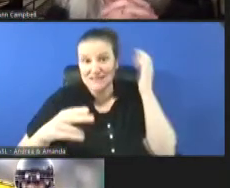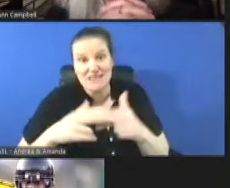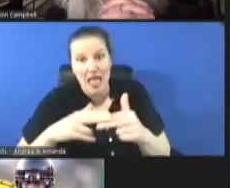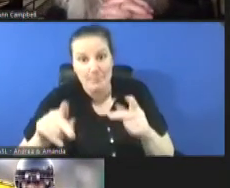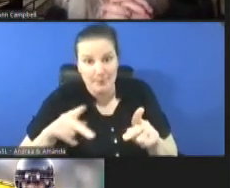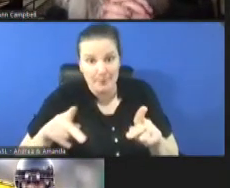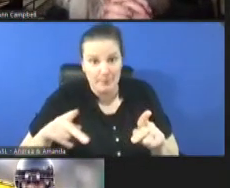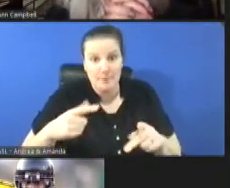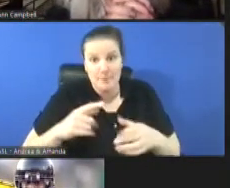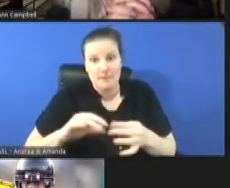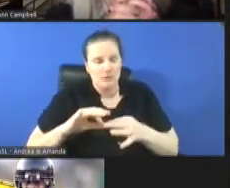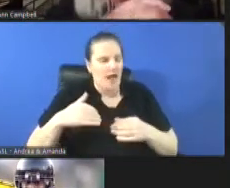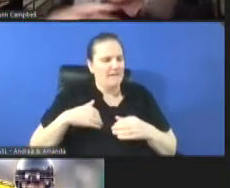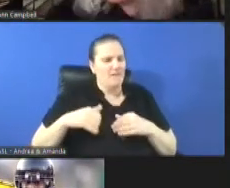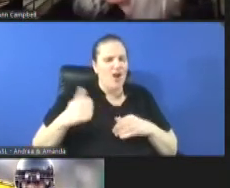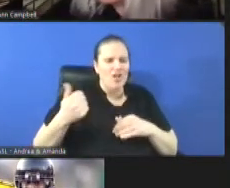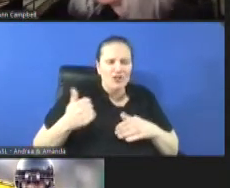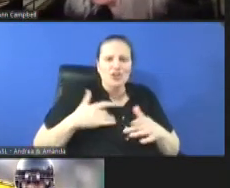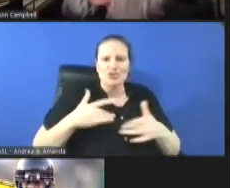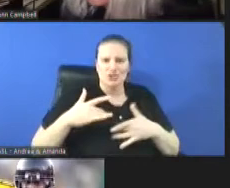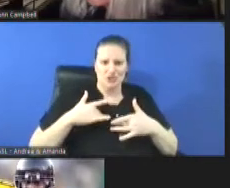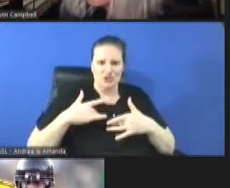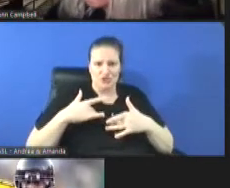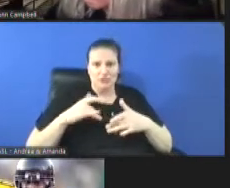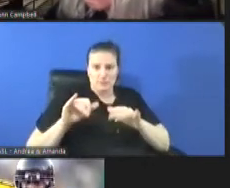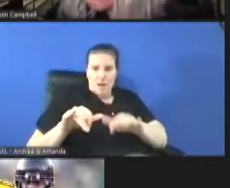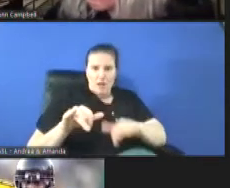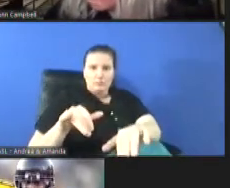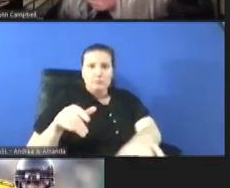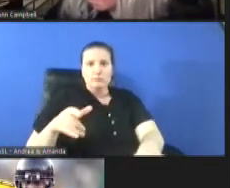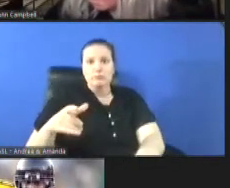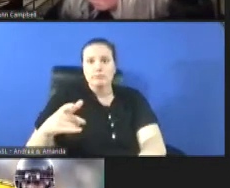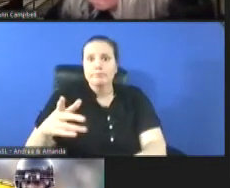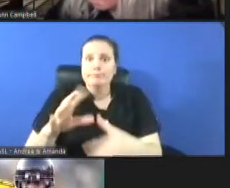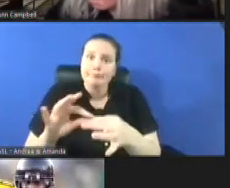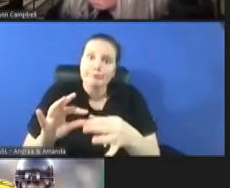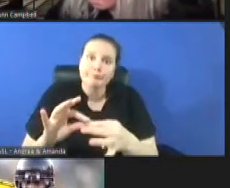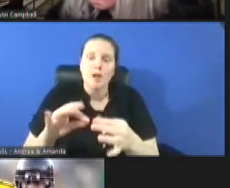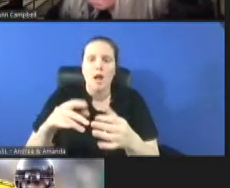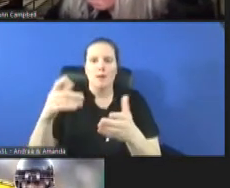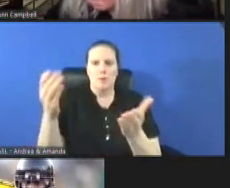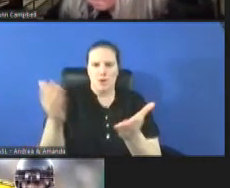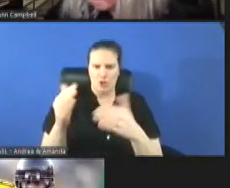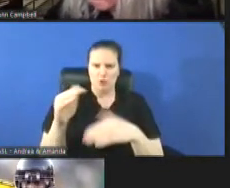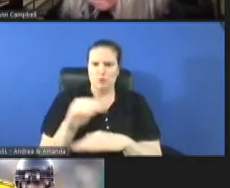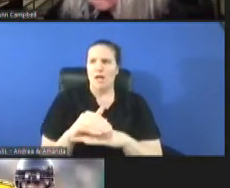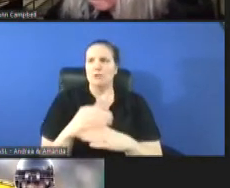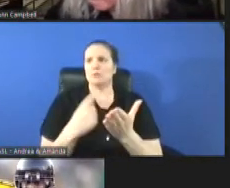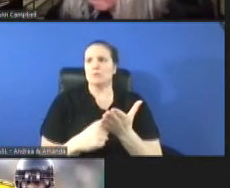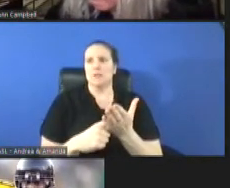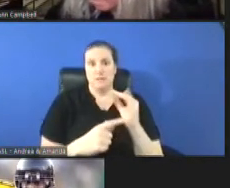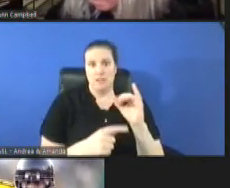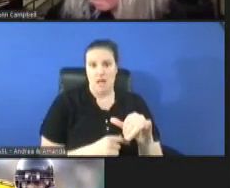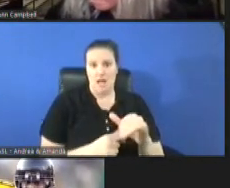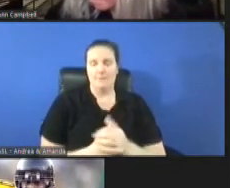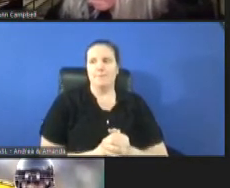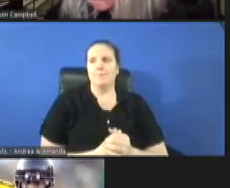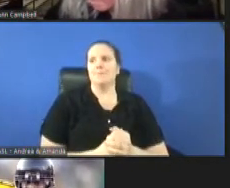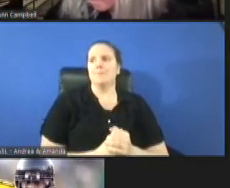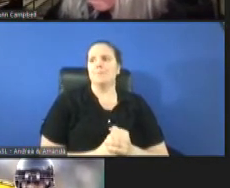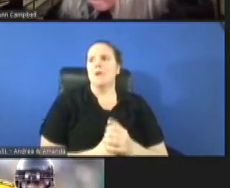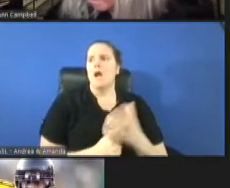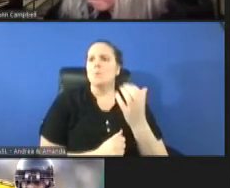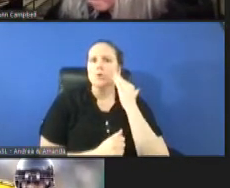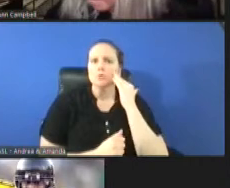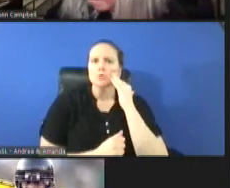are also other concerns that have been raised, and I think that we're here tonight to talk about that. And I also want to